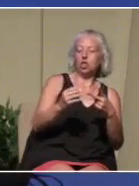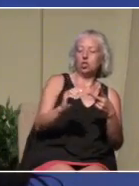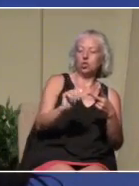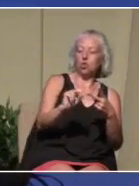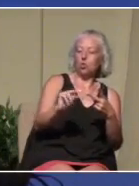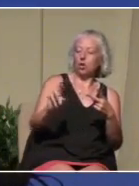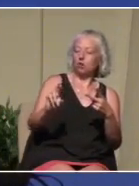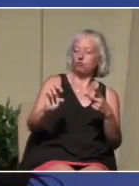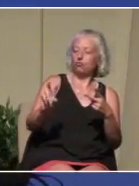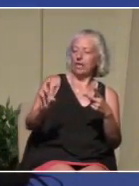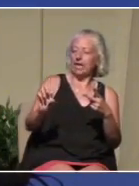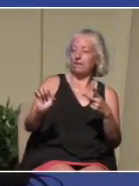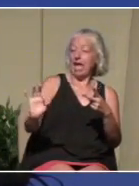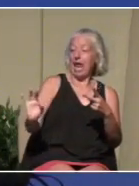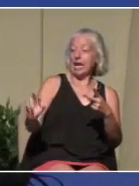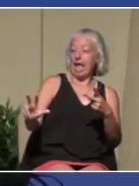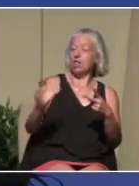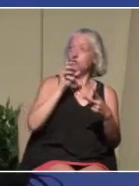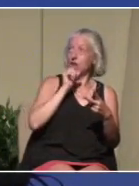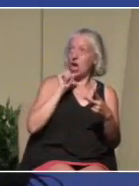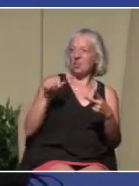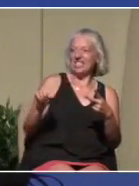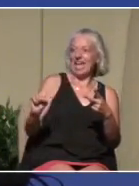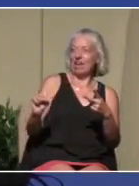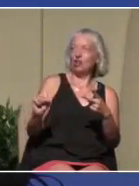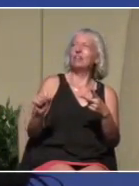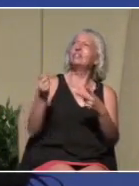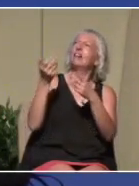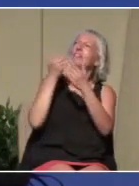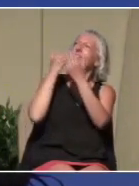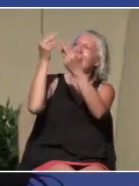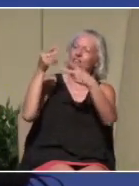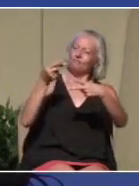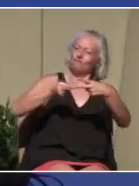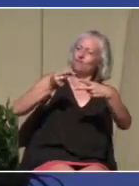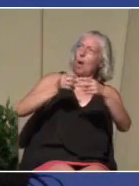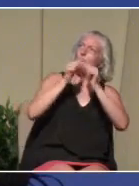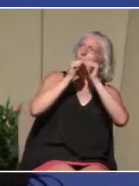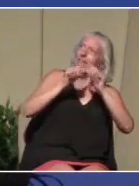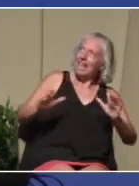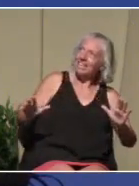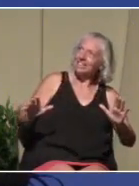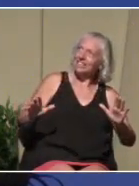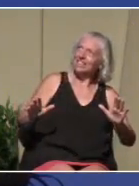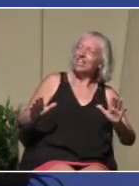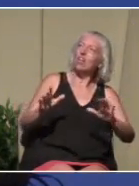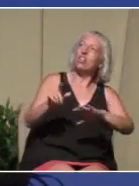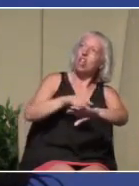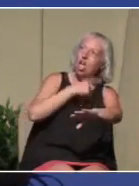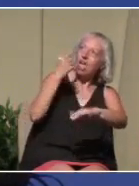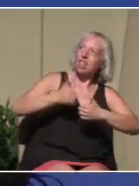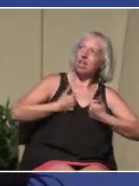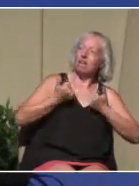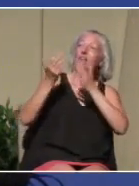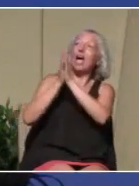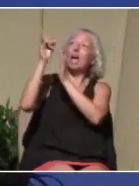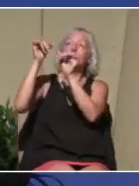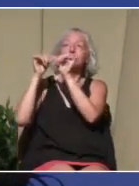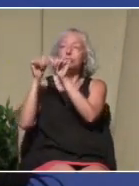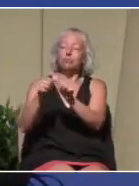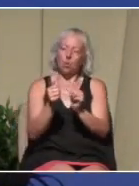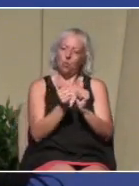on Saturday. We thank you for blessing Gary and Joan with long lives and pray for your continued presence with